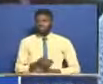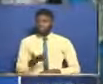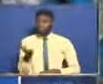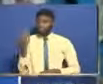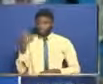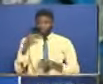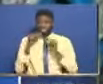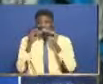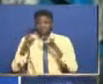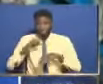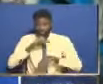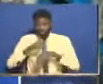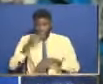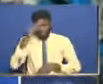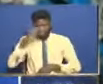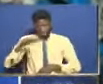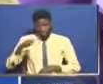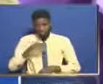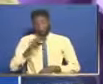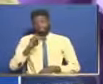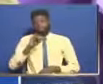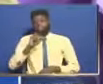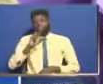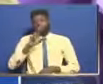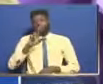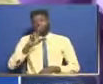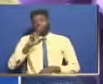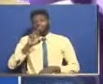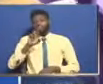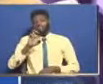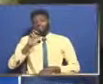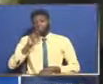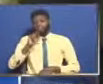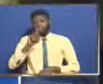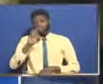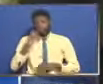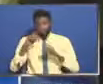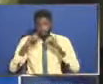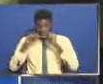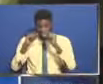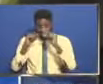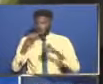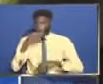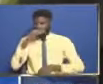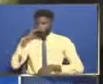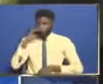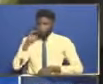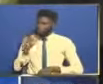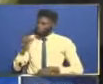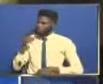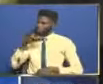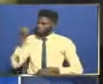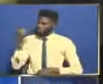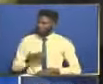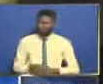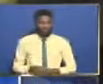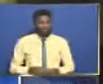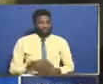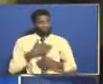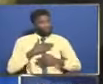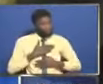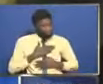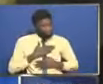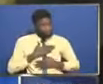Kenneth Marende saying Mudavadi was the best presidential bet yet. Na mheshimiwa Musalia Mudavadi yuko na